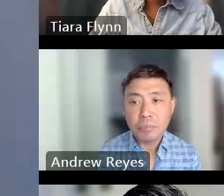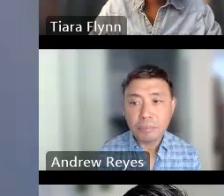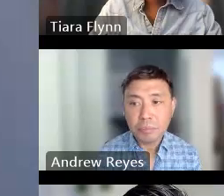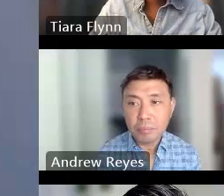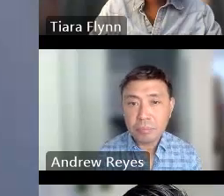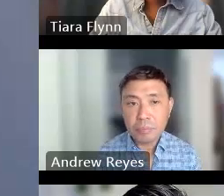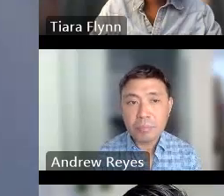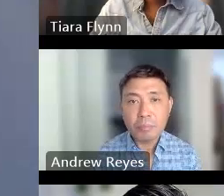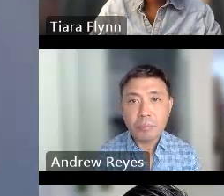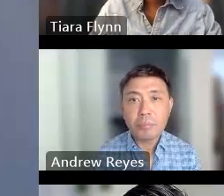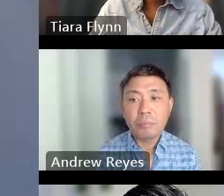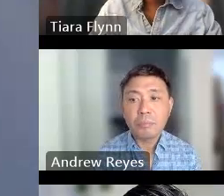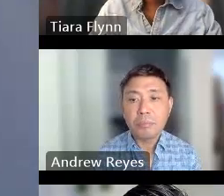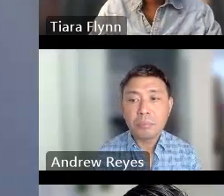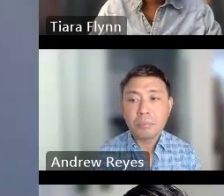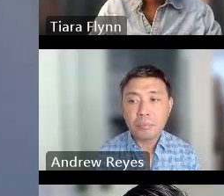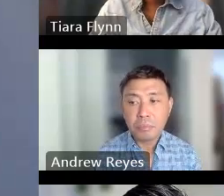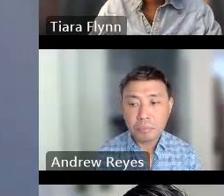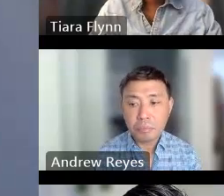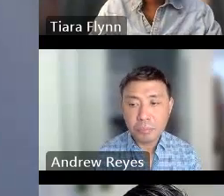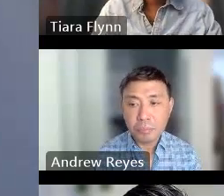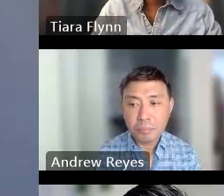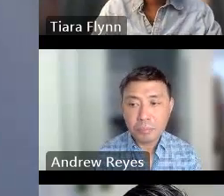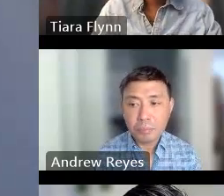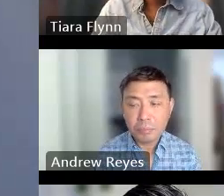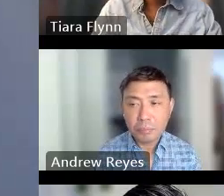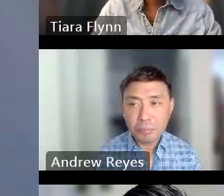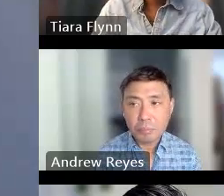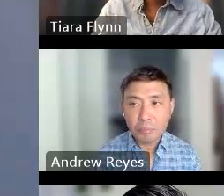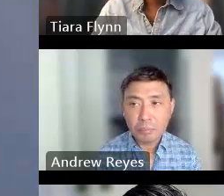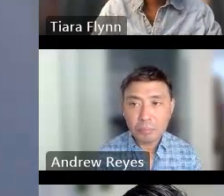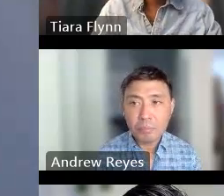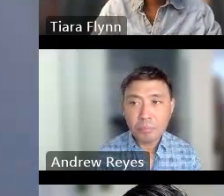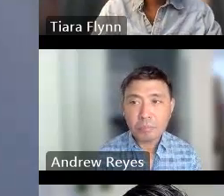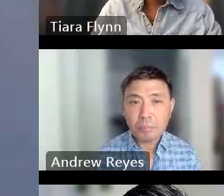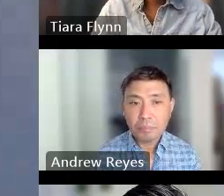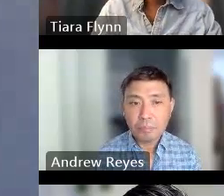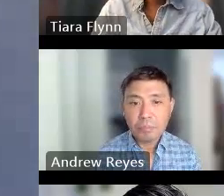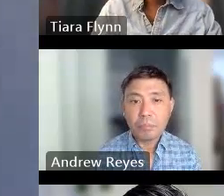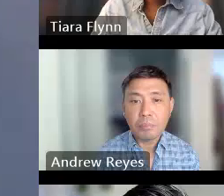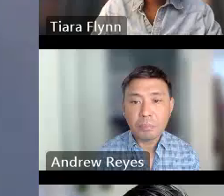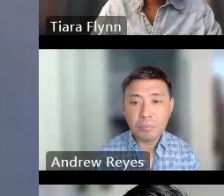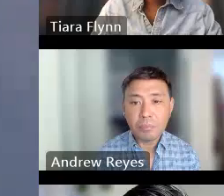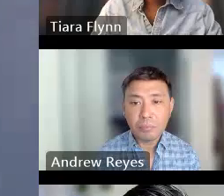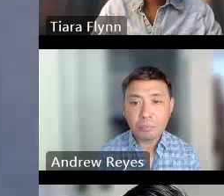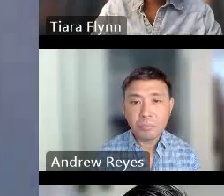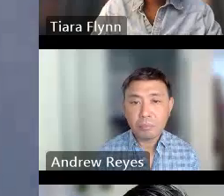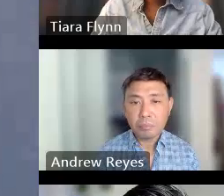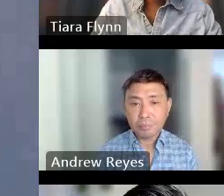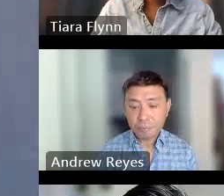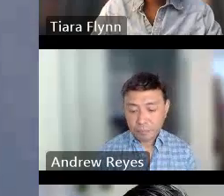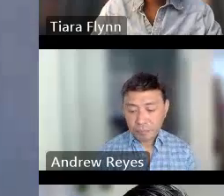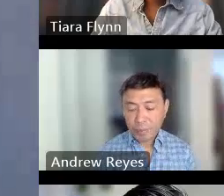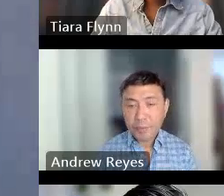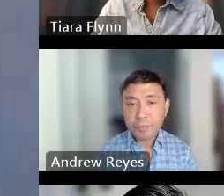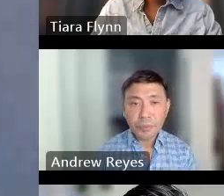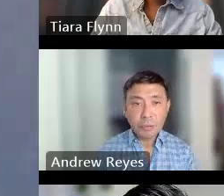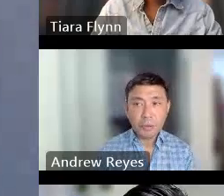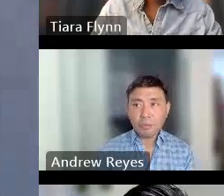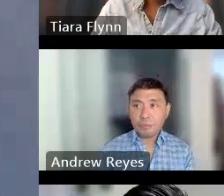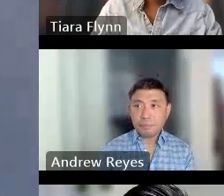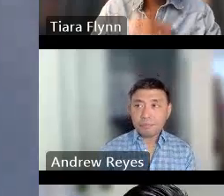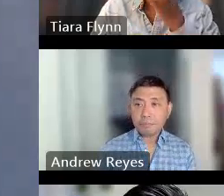the Teams platform. And as a few other friendly reminders, just let me mention that we ask that all of our